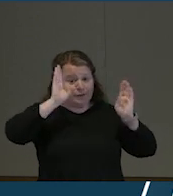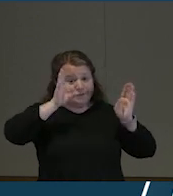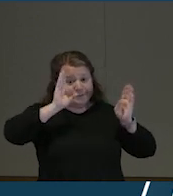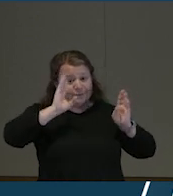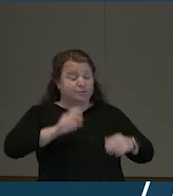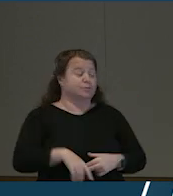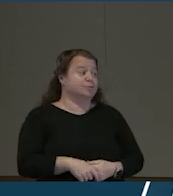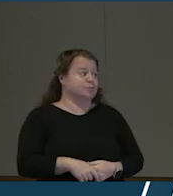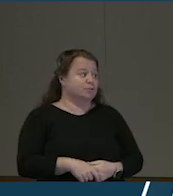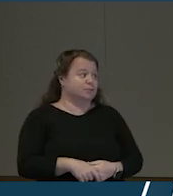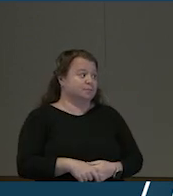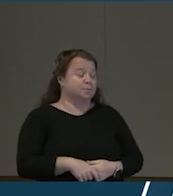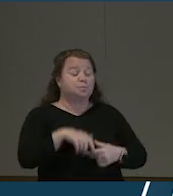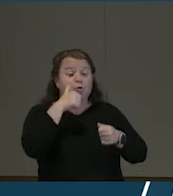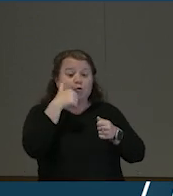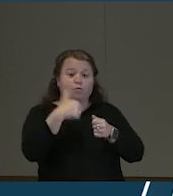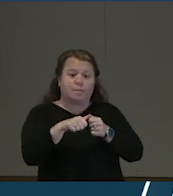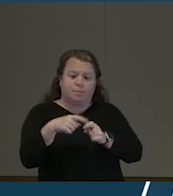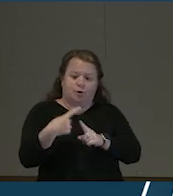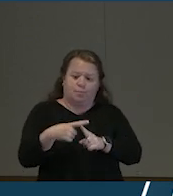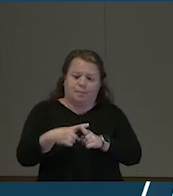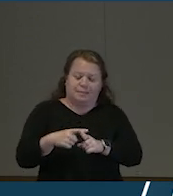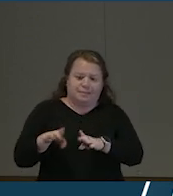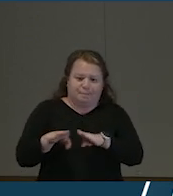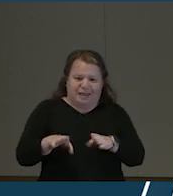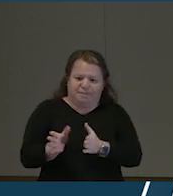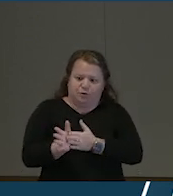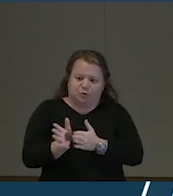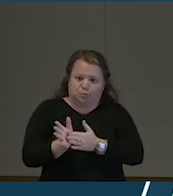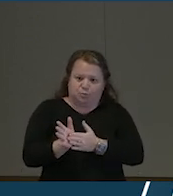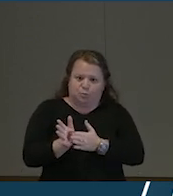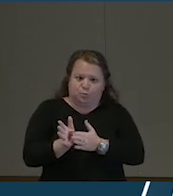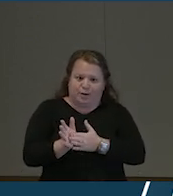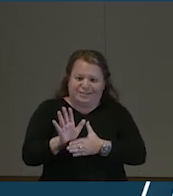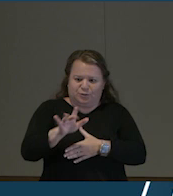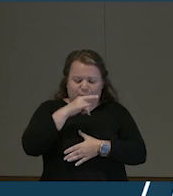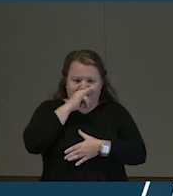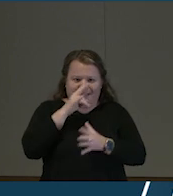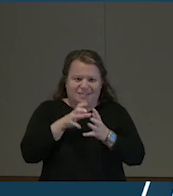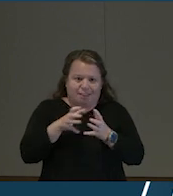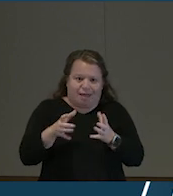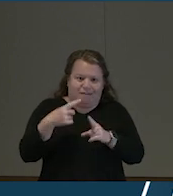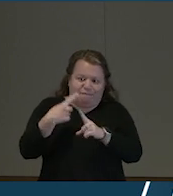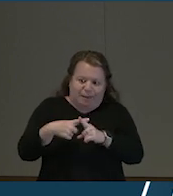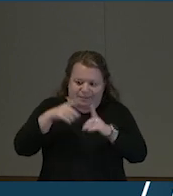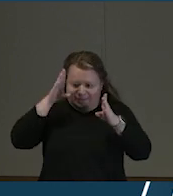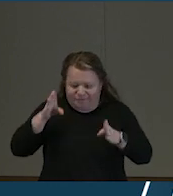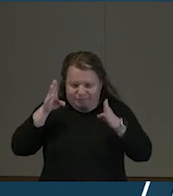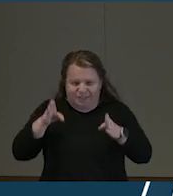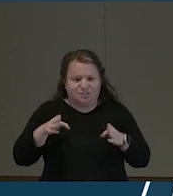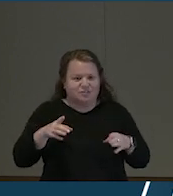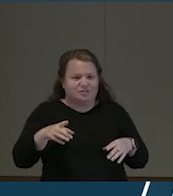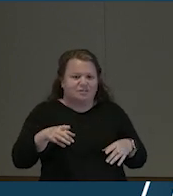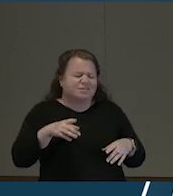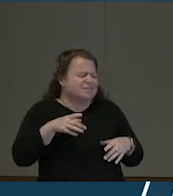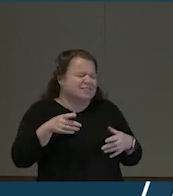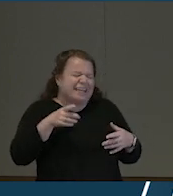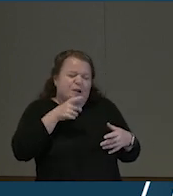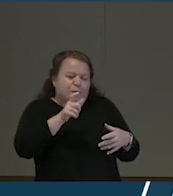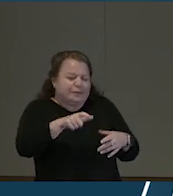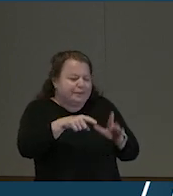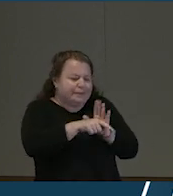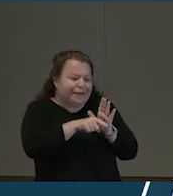attention. Be mindful of those positive behaviors and praise, praise, praise, praise, praise. Give them lots of positive attention. They won't need that negative